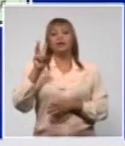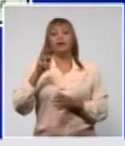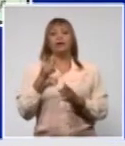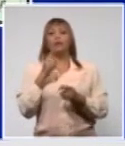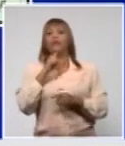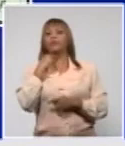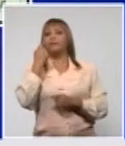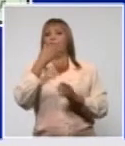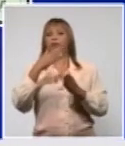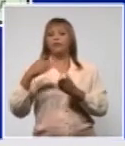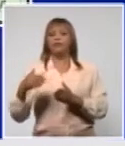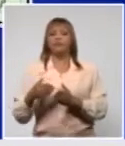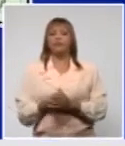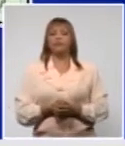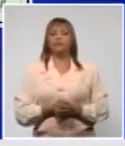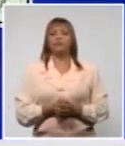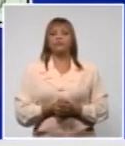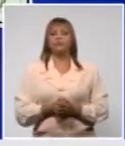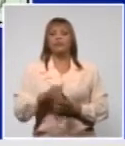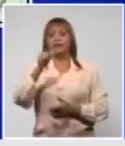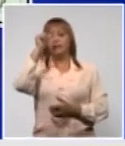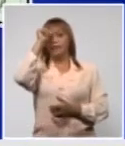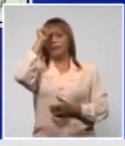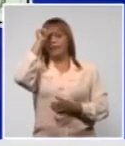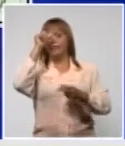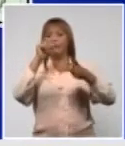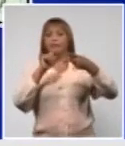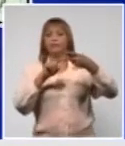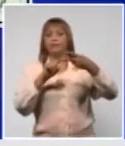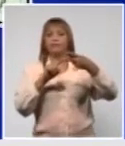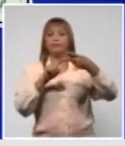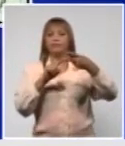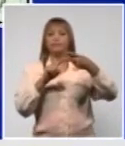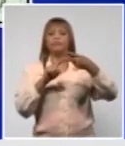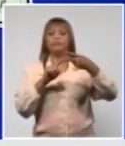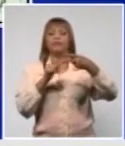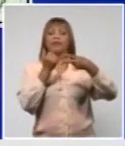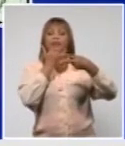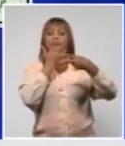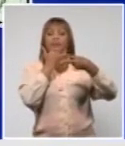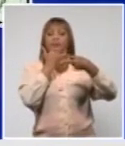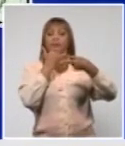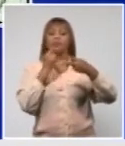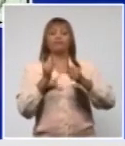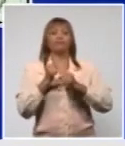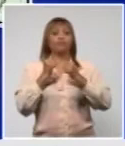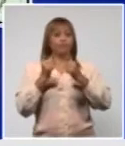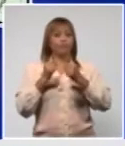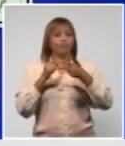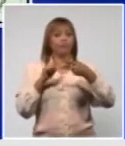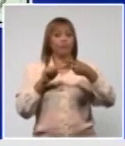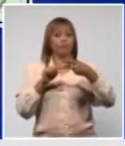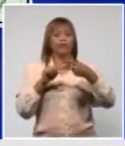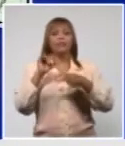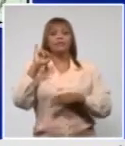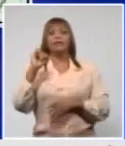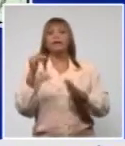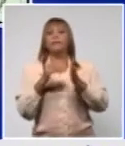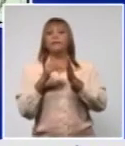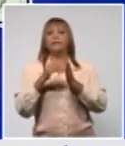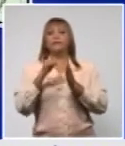104,555 fatalities. Brazil reports nearly 5 million cases and Russia